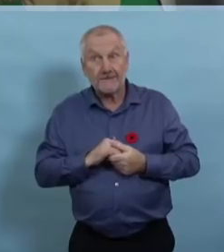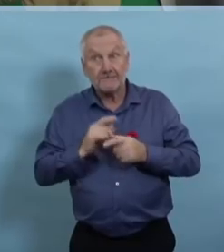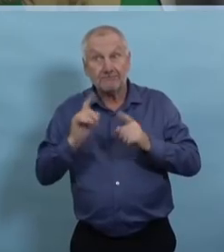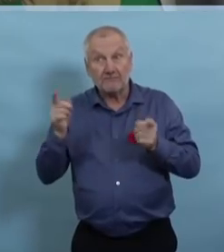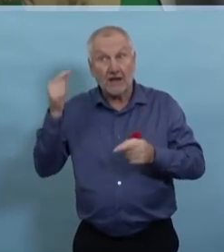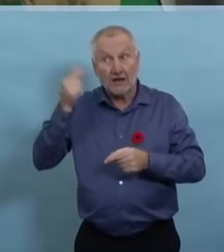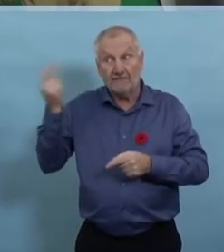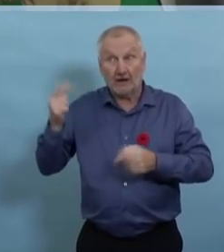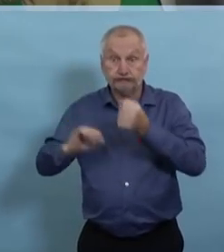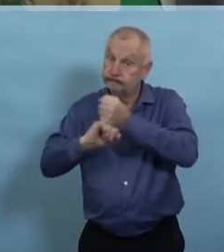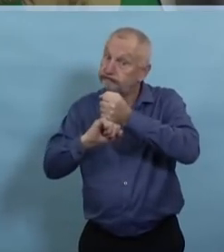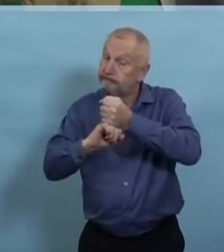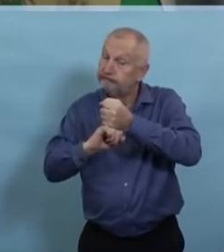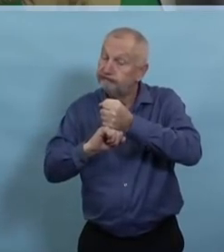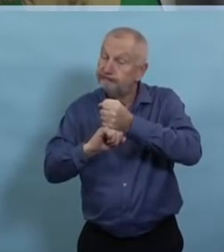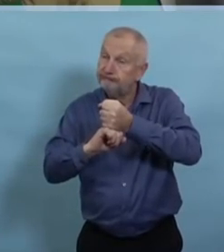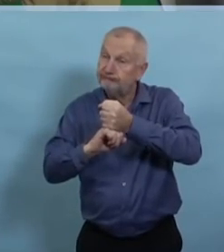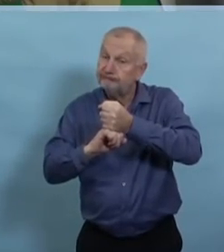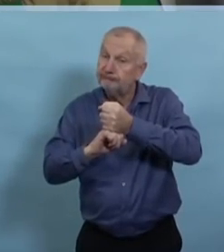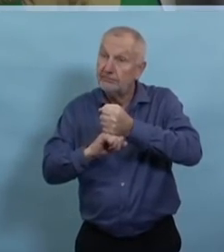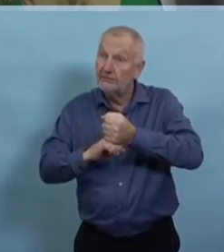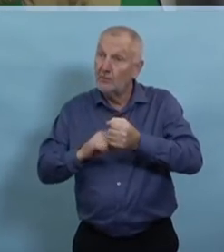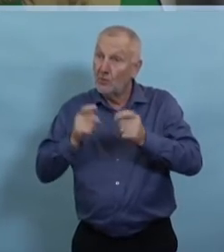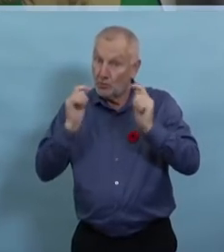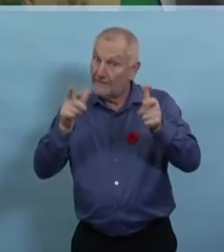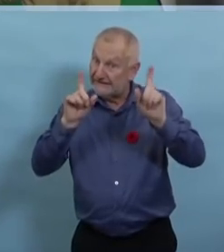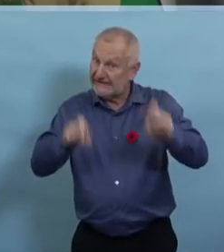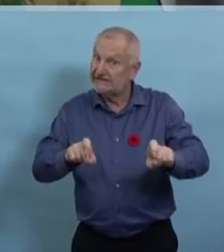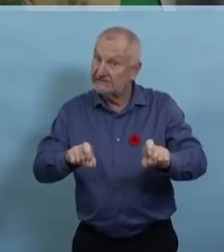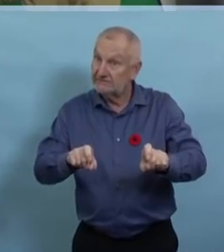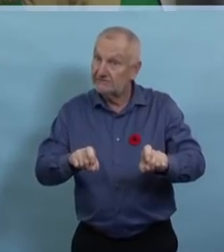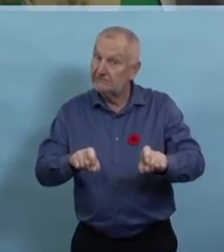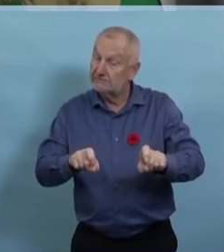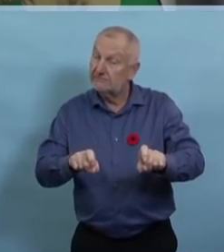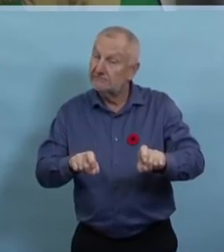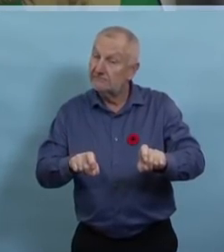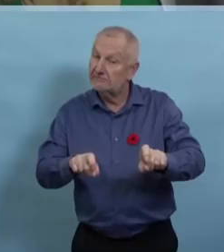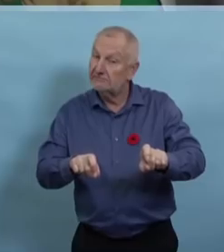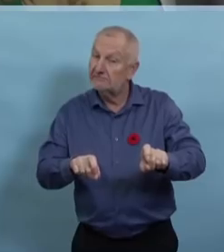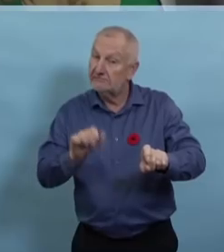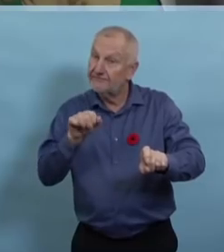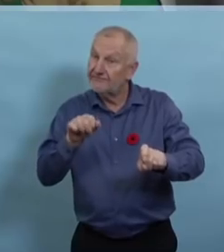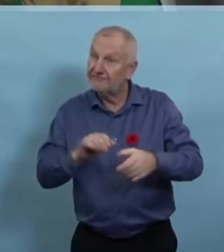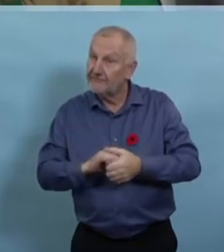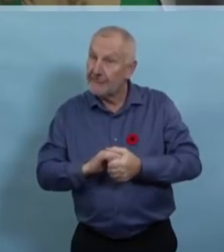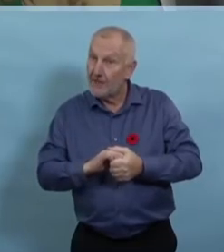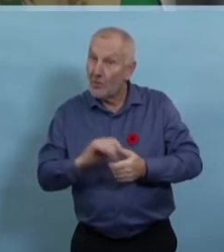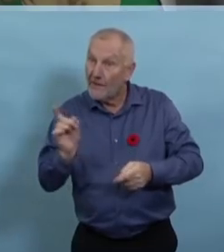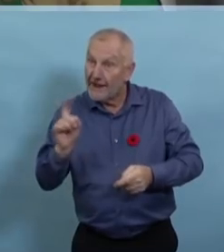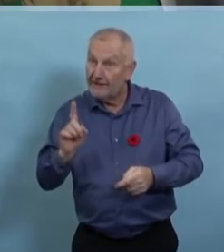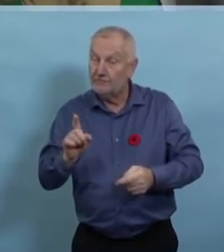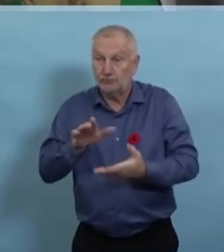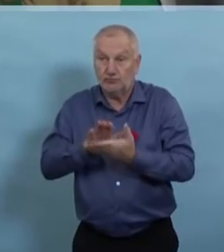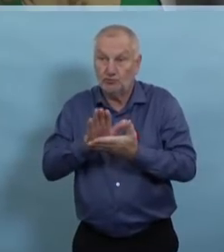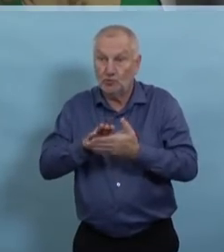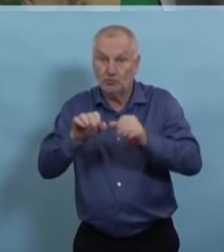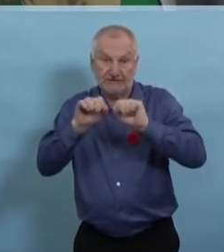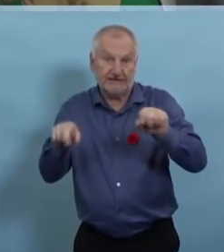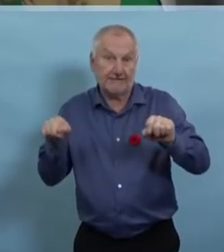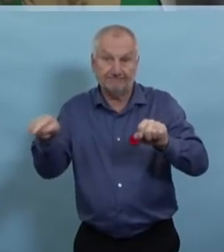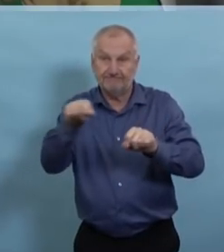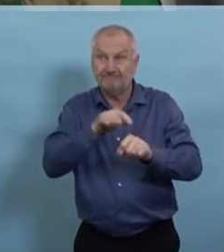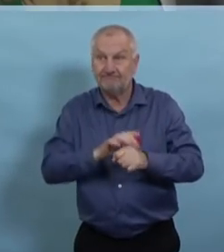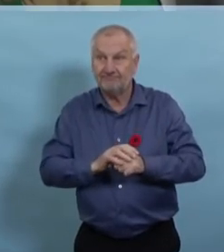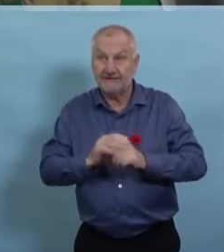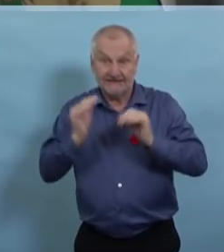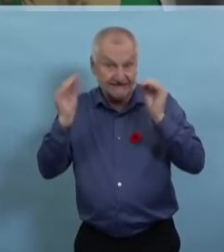to have rapid testing within the school system and for teachers and others. But it is